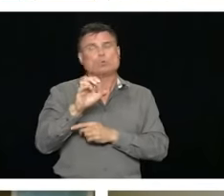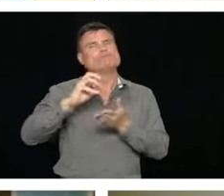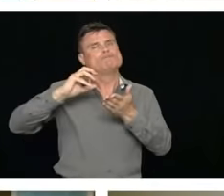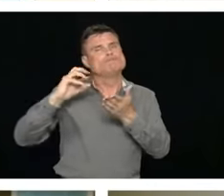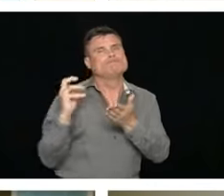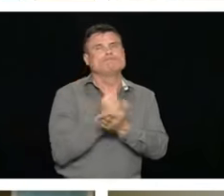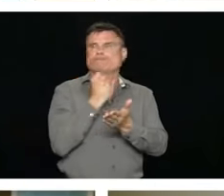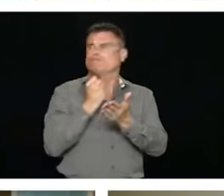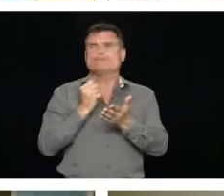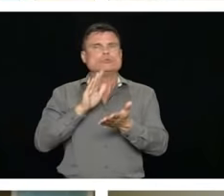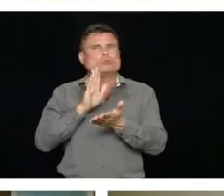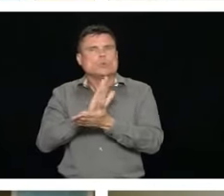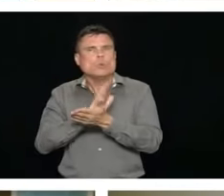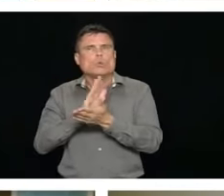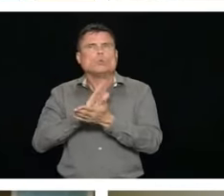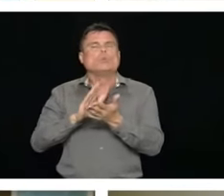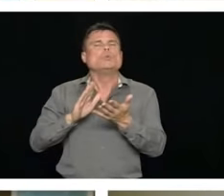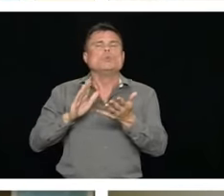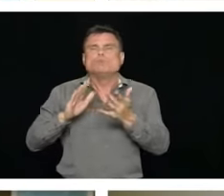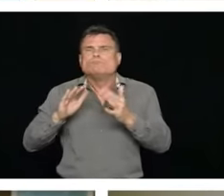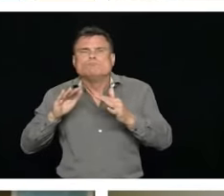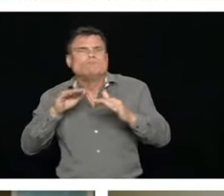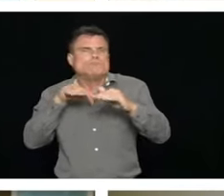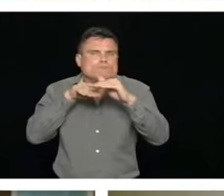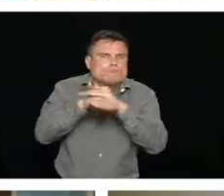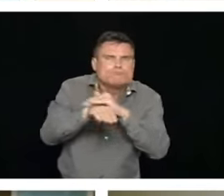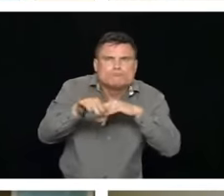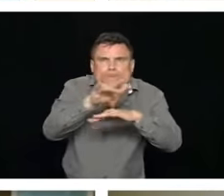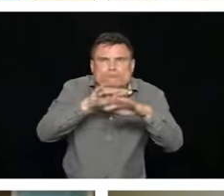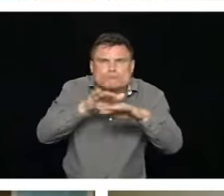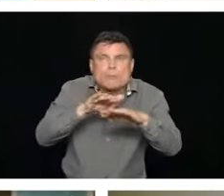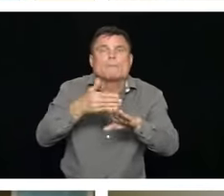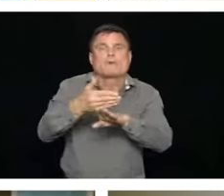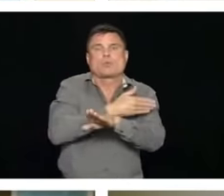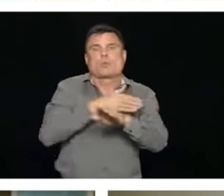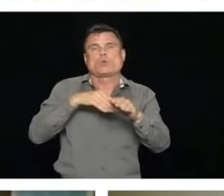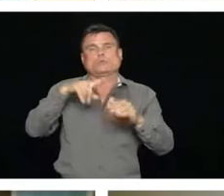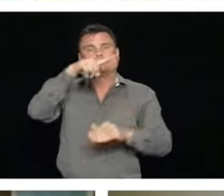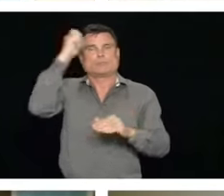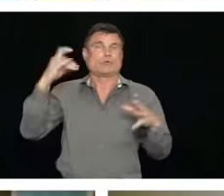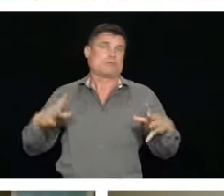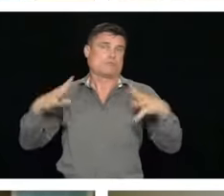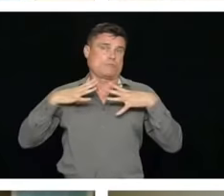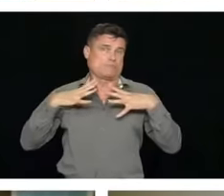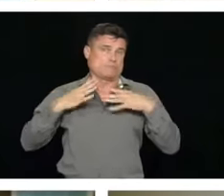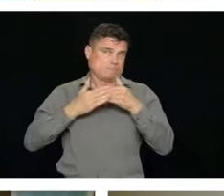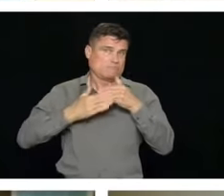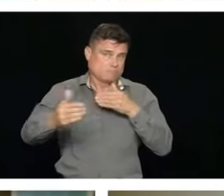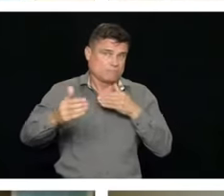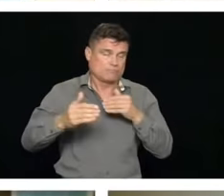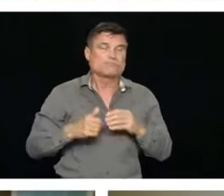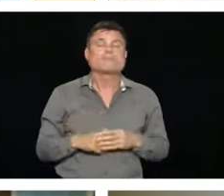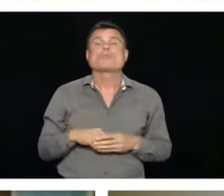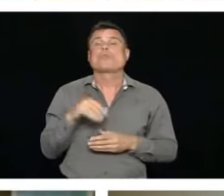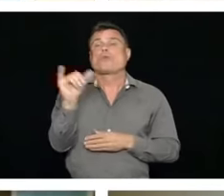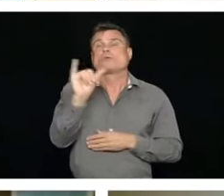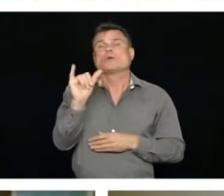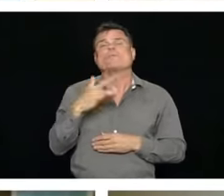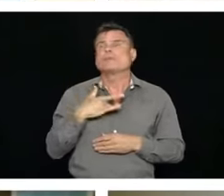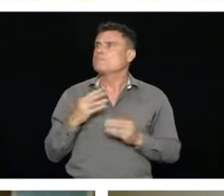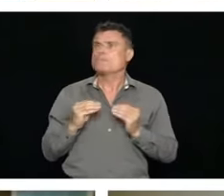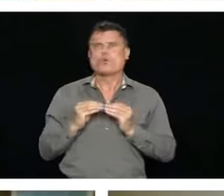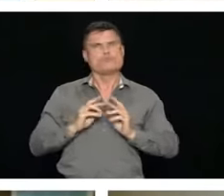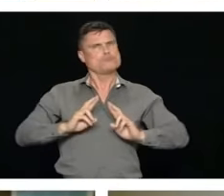a full-time return to school in September, if it's safe to do so. Returning to school part-time on June 1st will